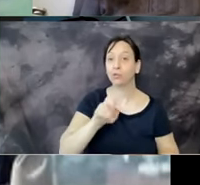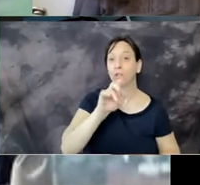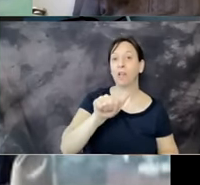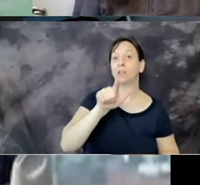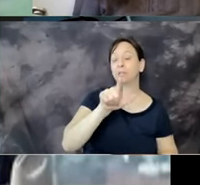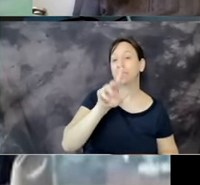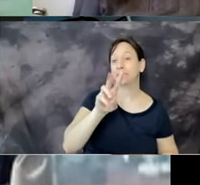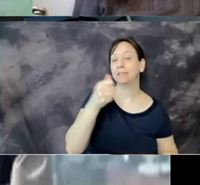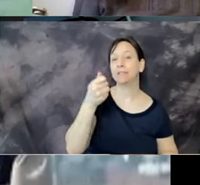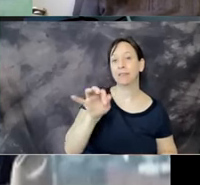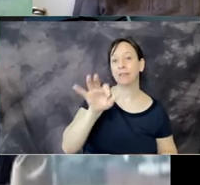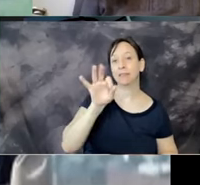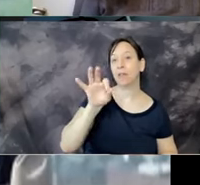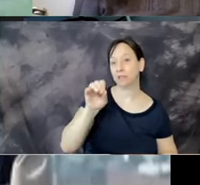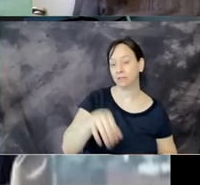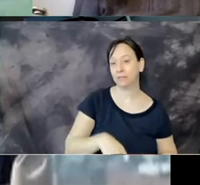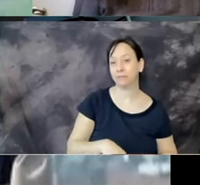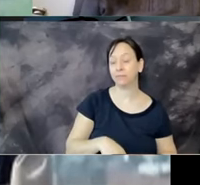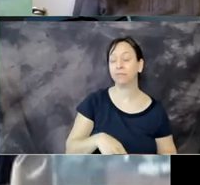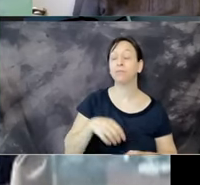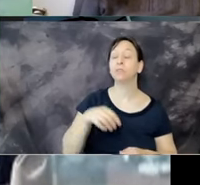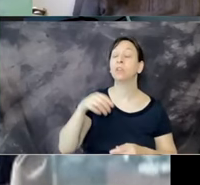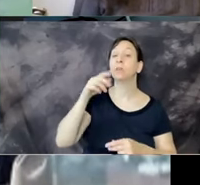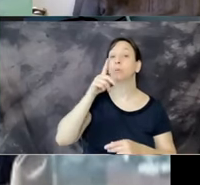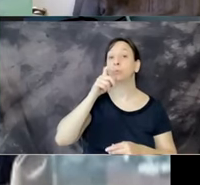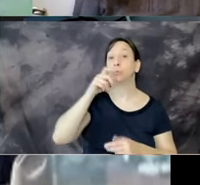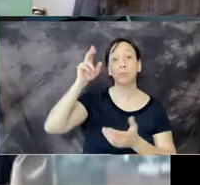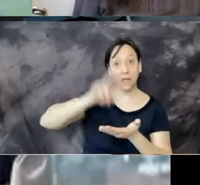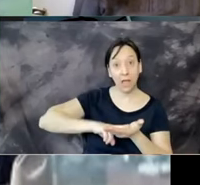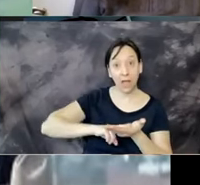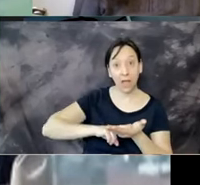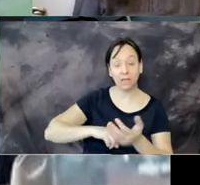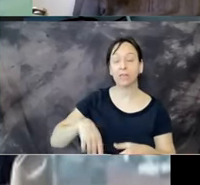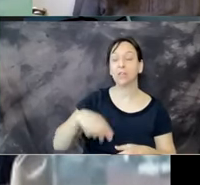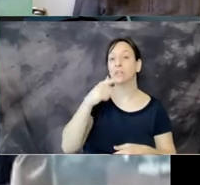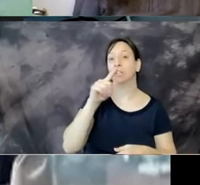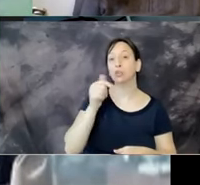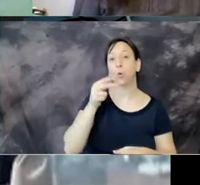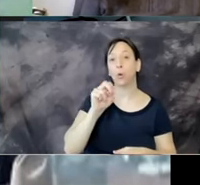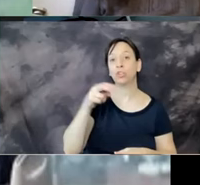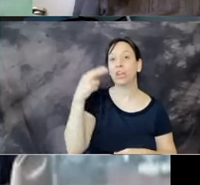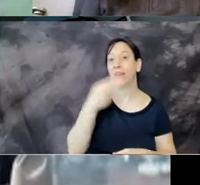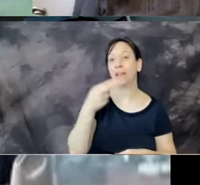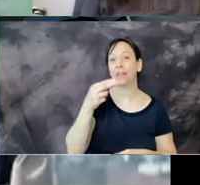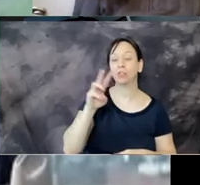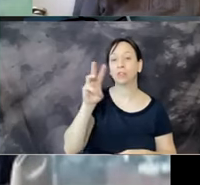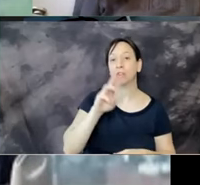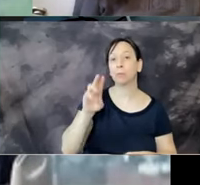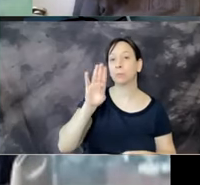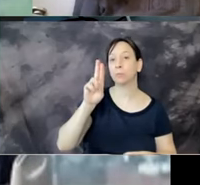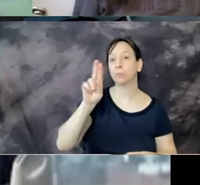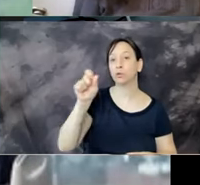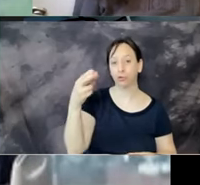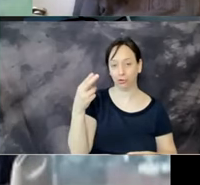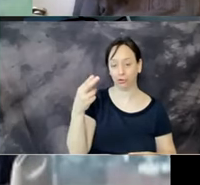26, 1990, when it was signed by President George H.W. Bush.